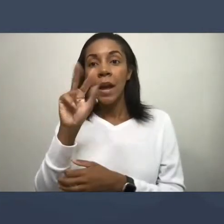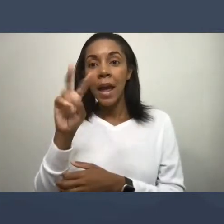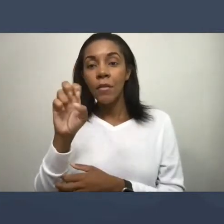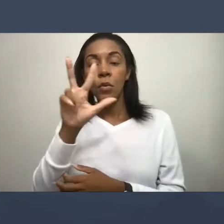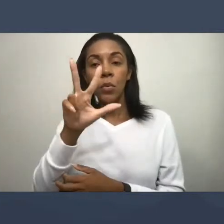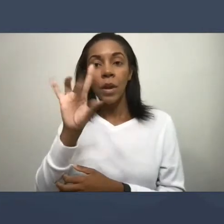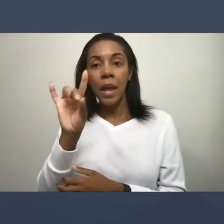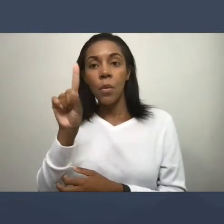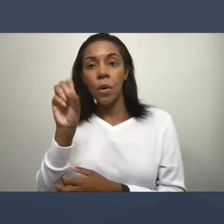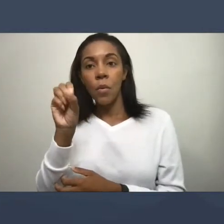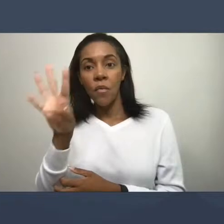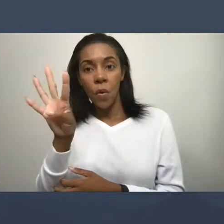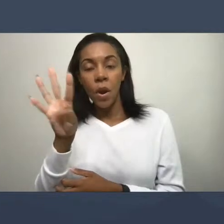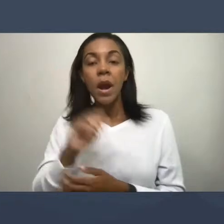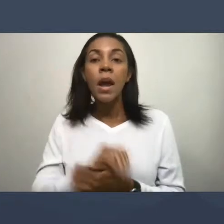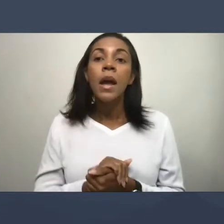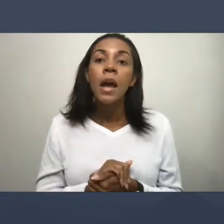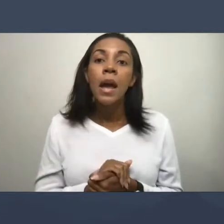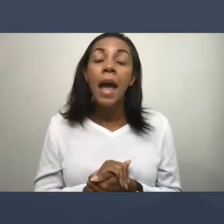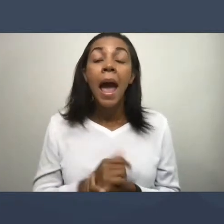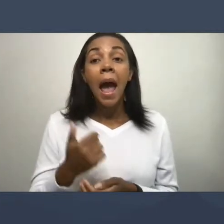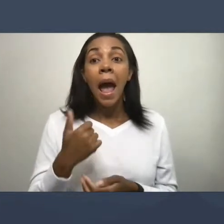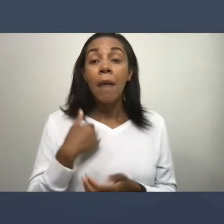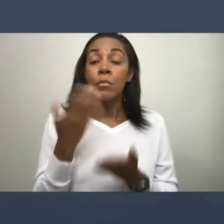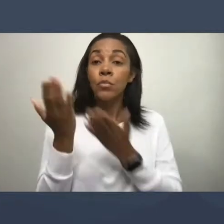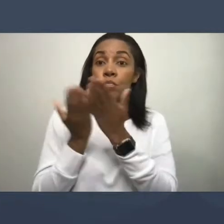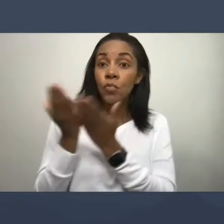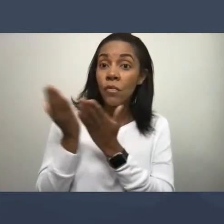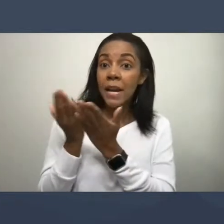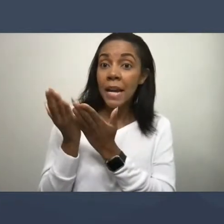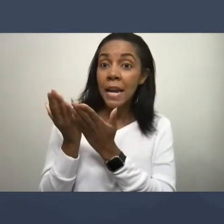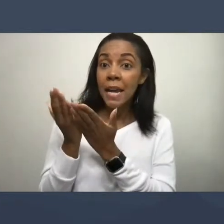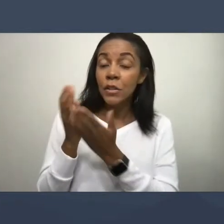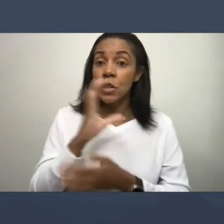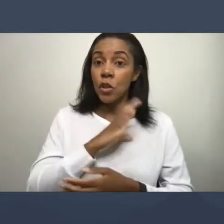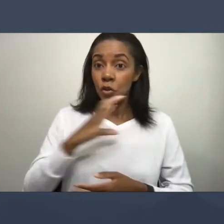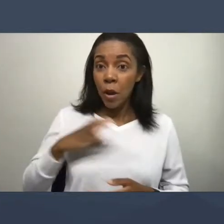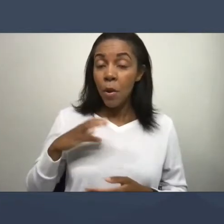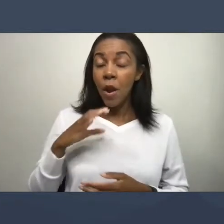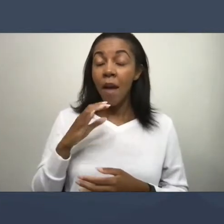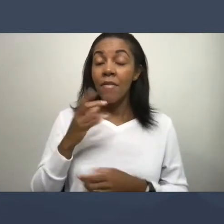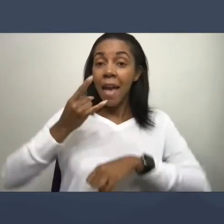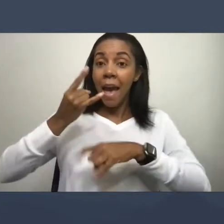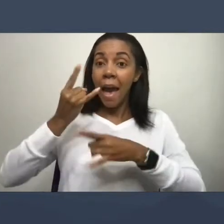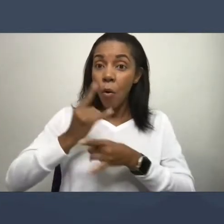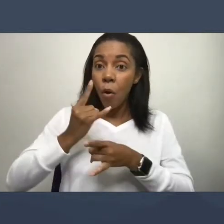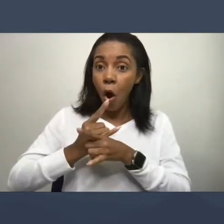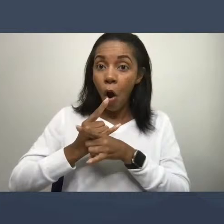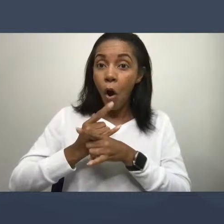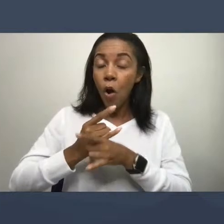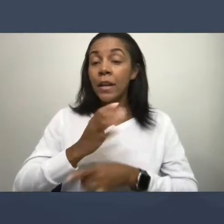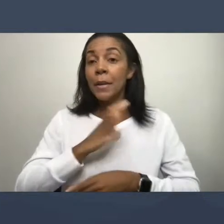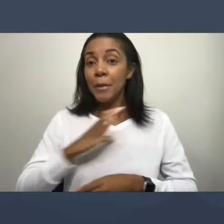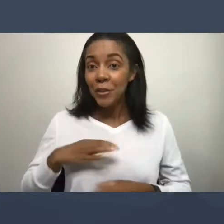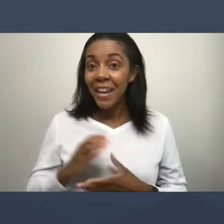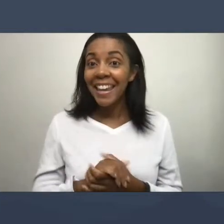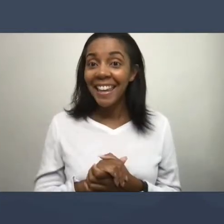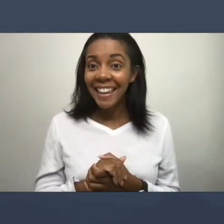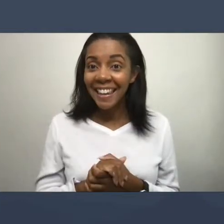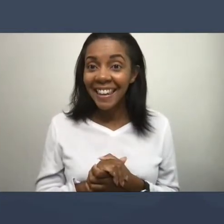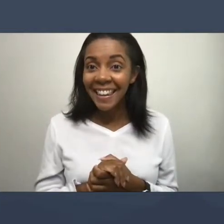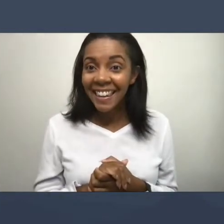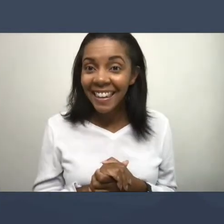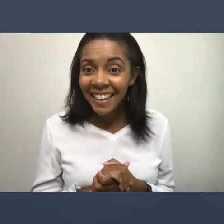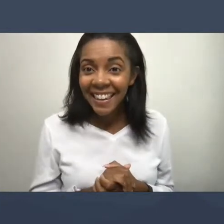38104. And I'm currently serving as the chairman of the Alcohol Commission. So a role that I took